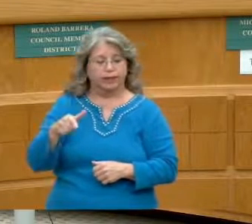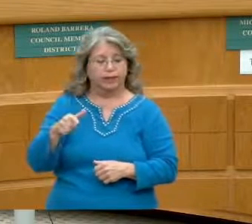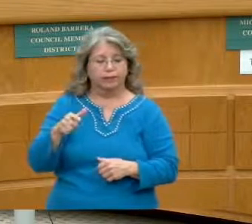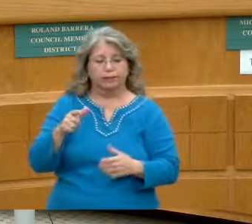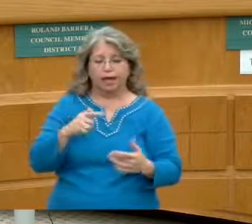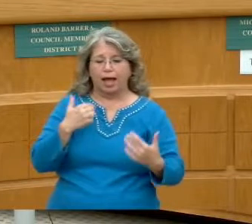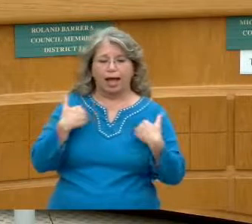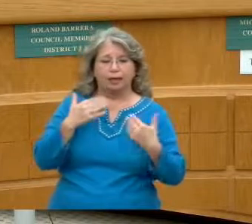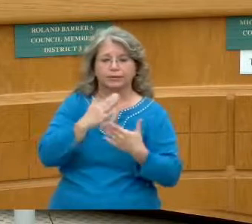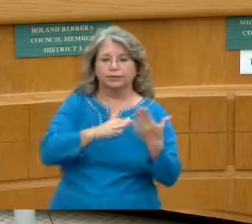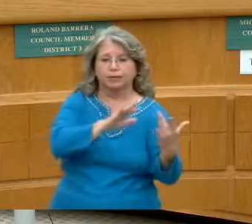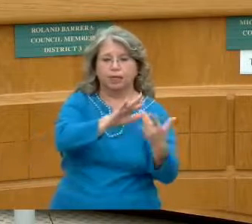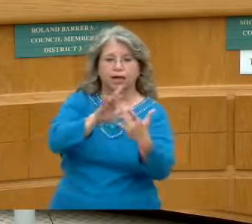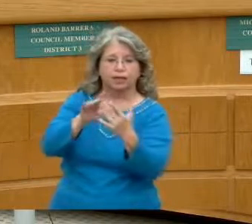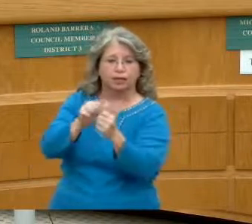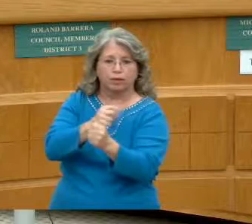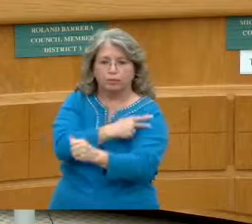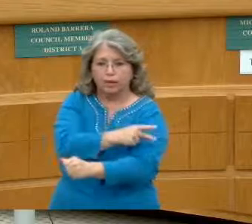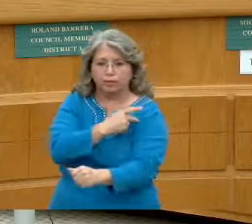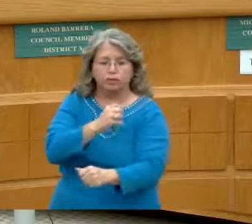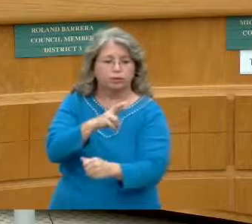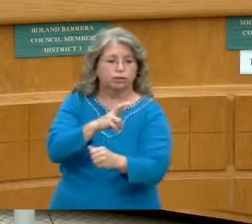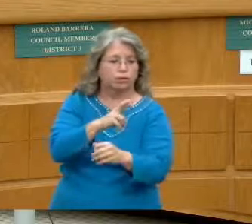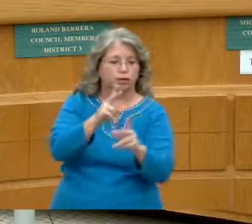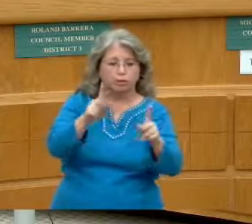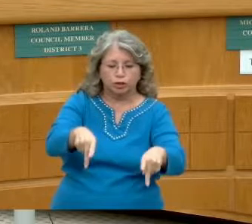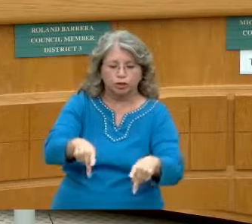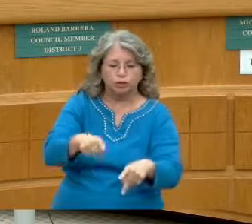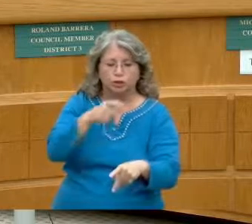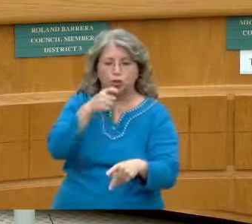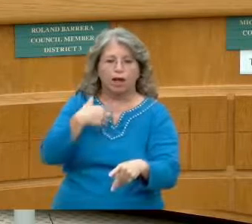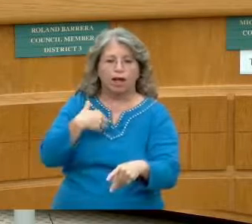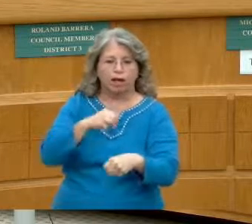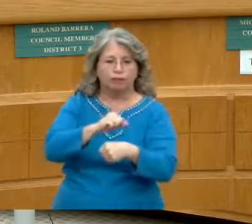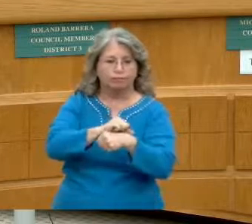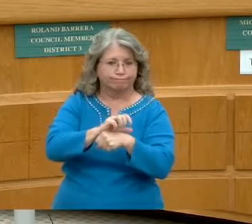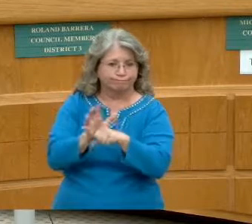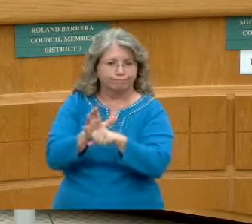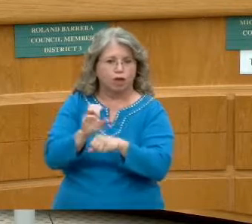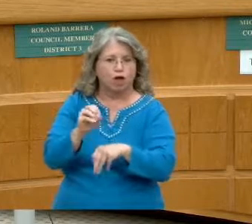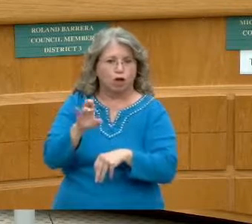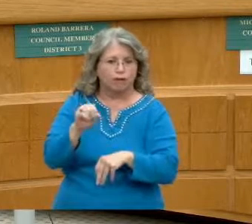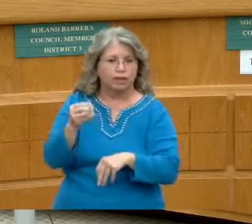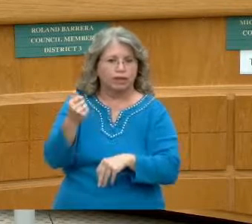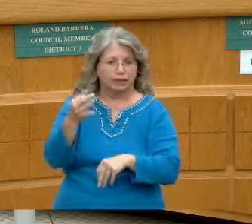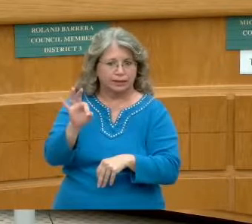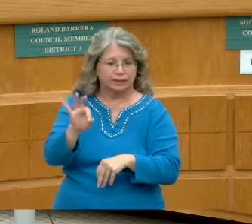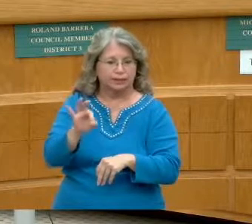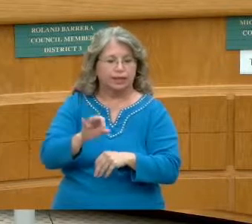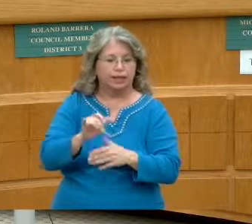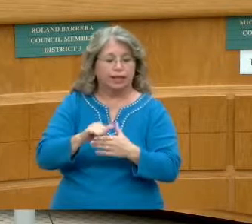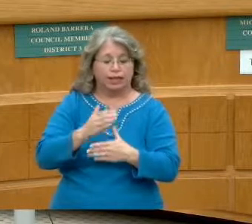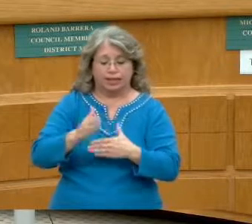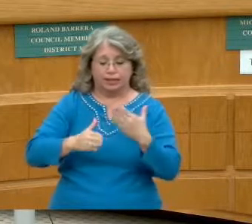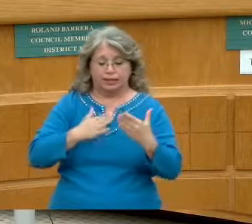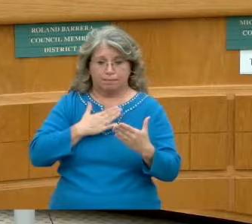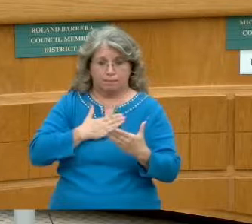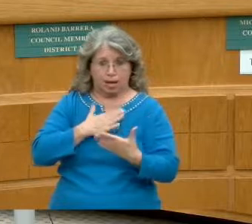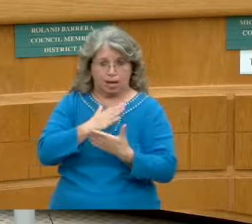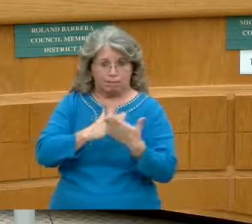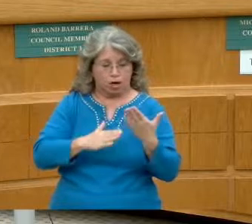they came in contact with that had COVID-19. Okay, so that concludes my portion of our briefing today. Gabby is going to